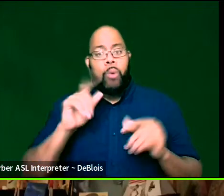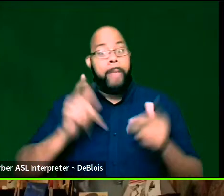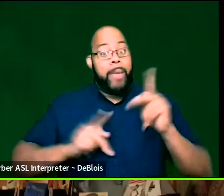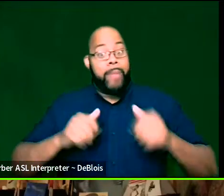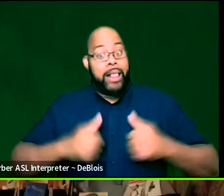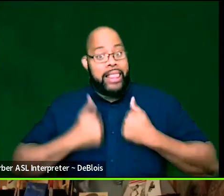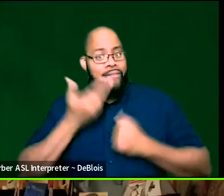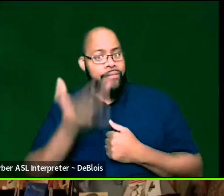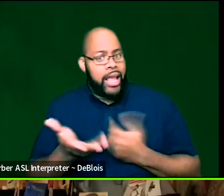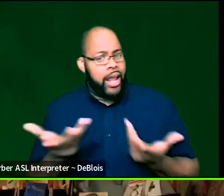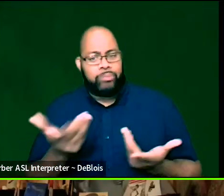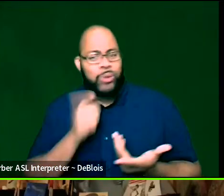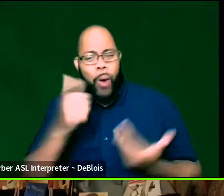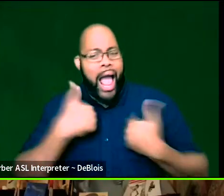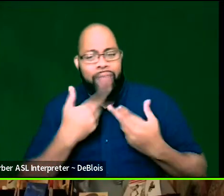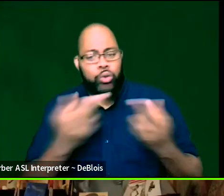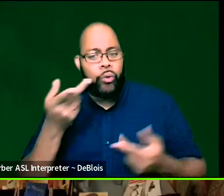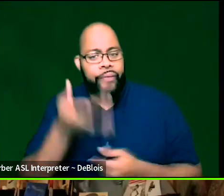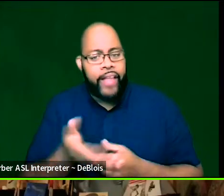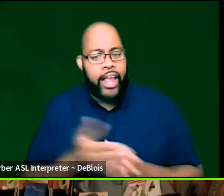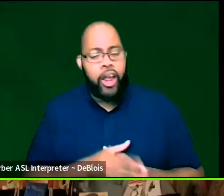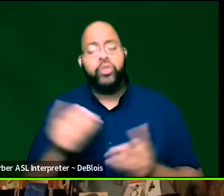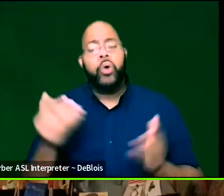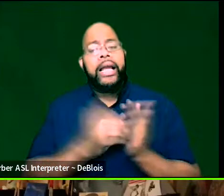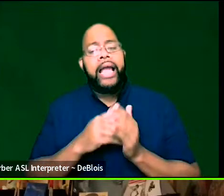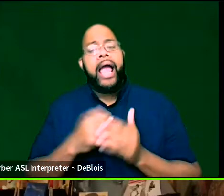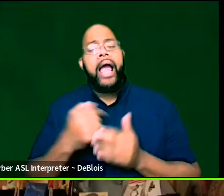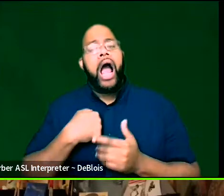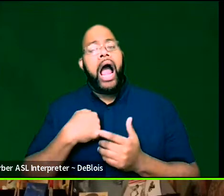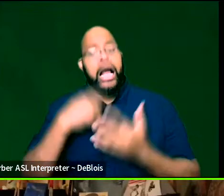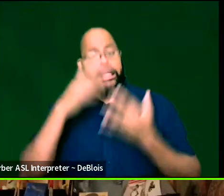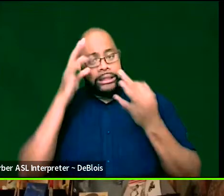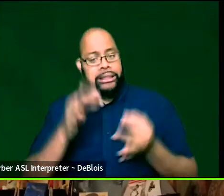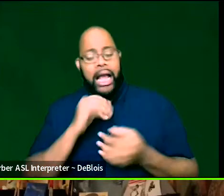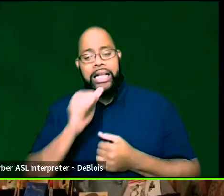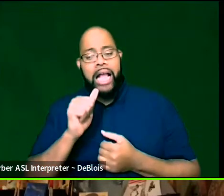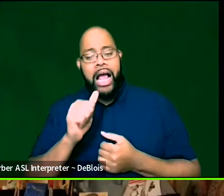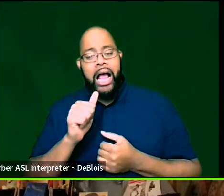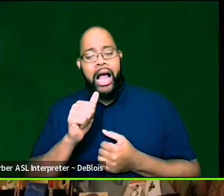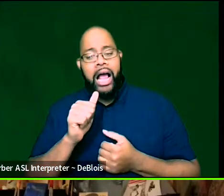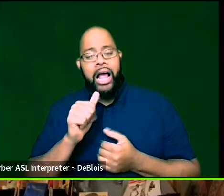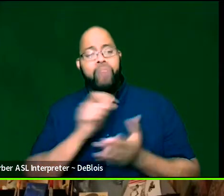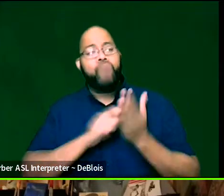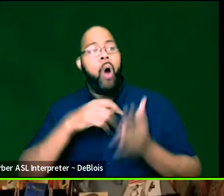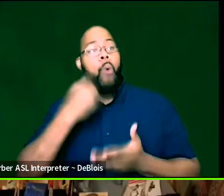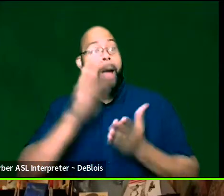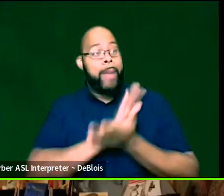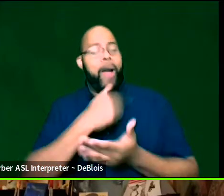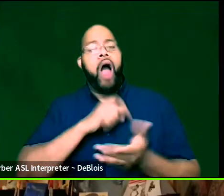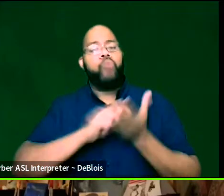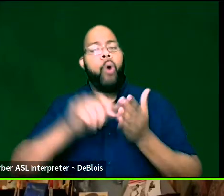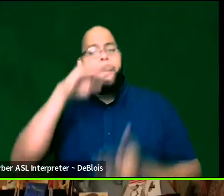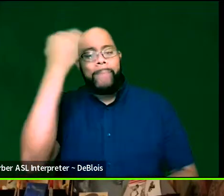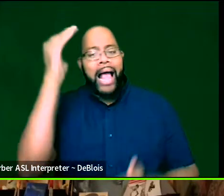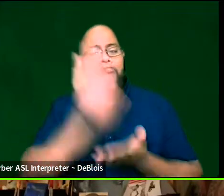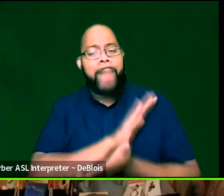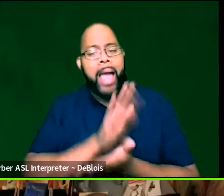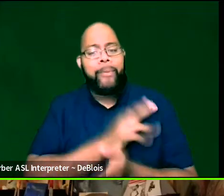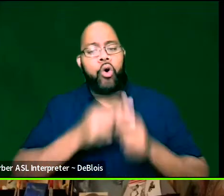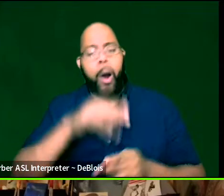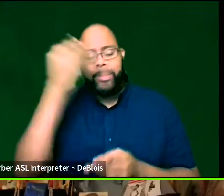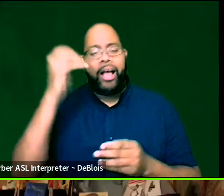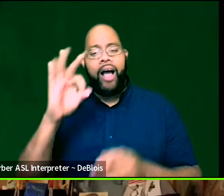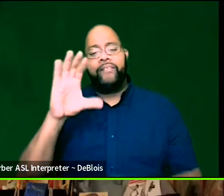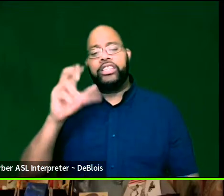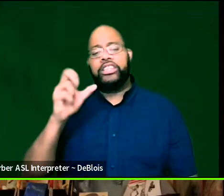people were. And again, so I decided not to write a white paper. I wrote a Black paper called Blacks of